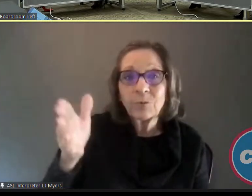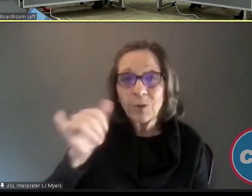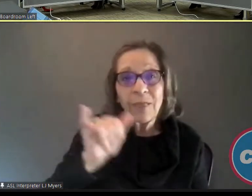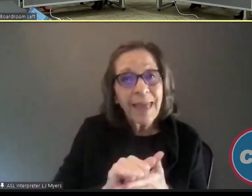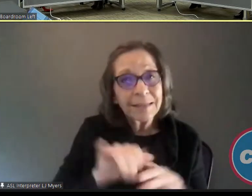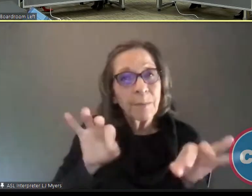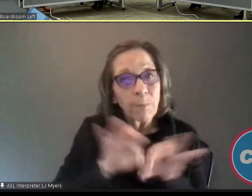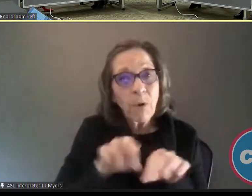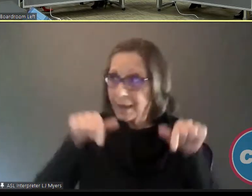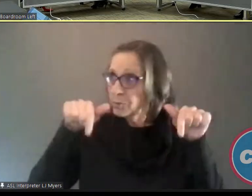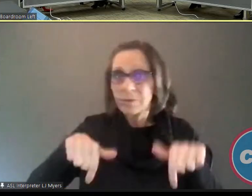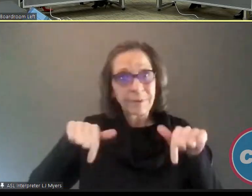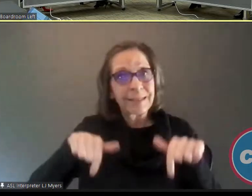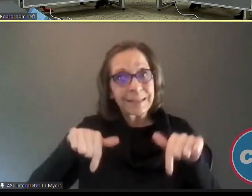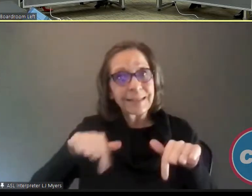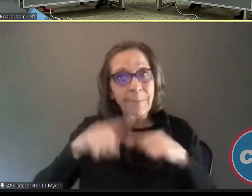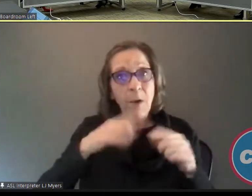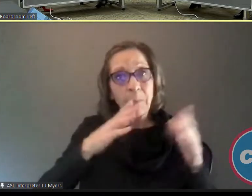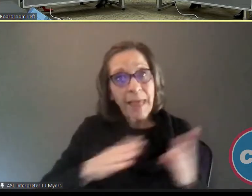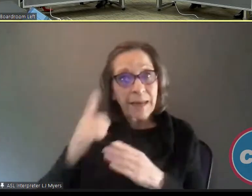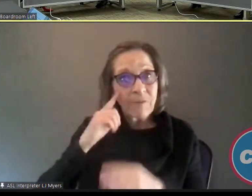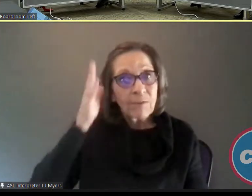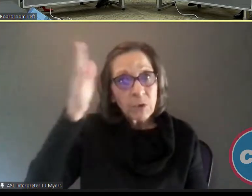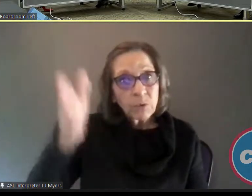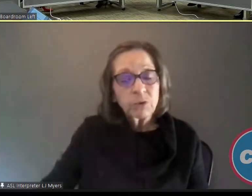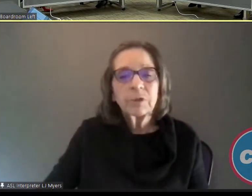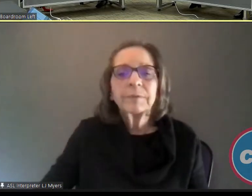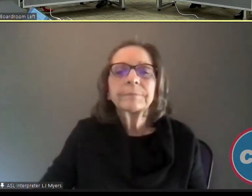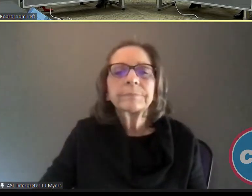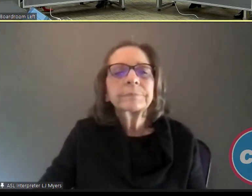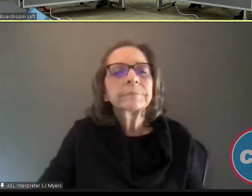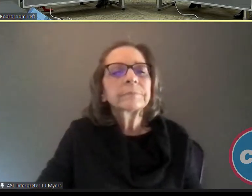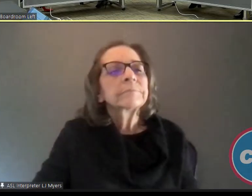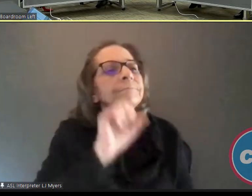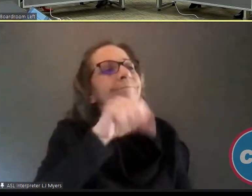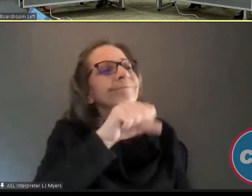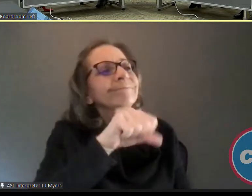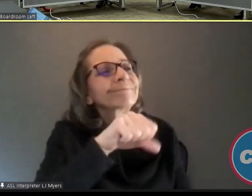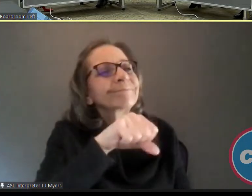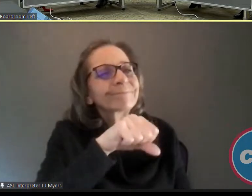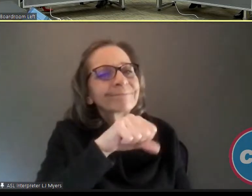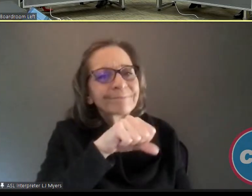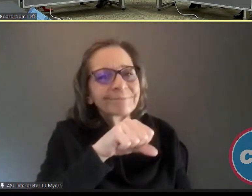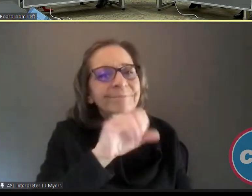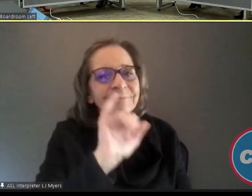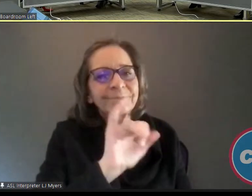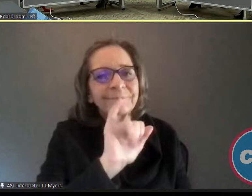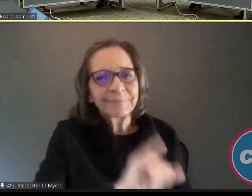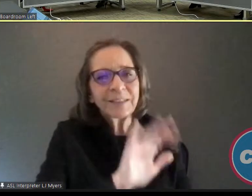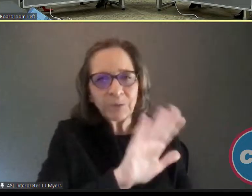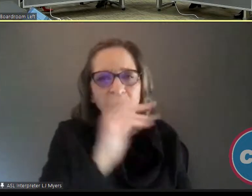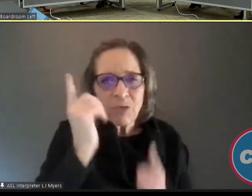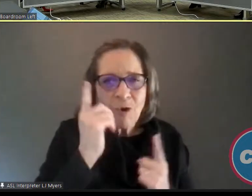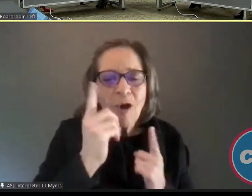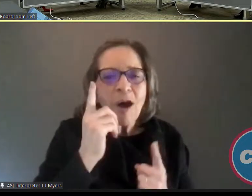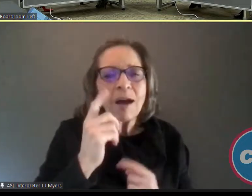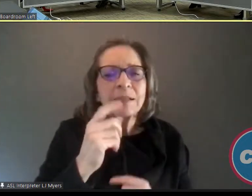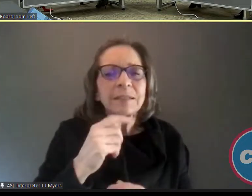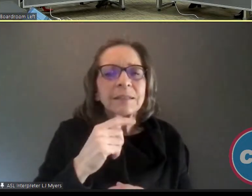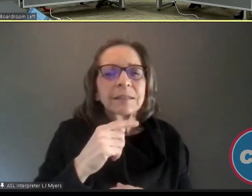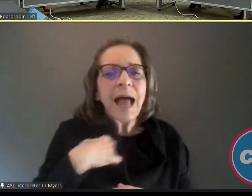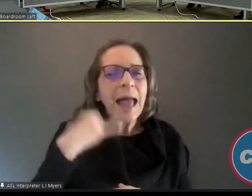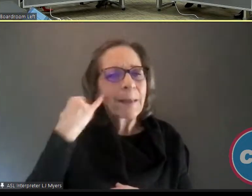This is planning for the future. So. And I think just last thought, sorry, Yeah, no. and I imagine cost is